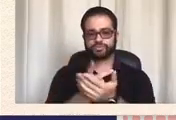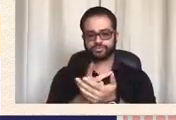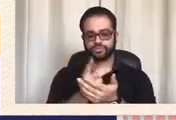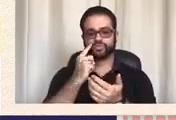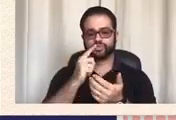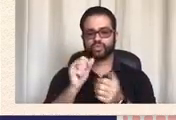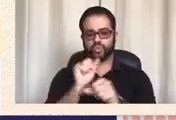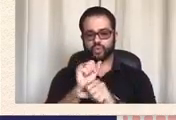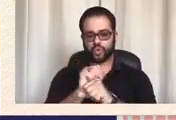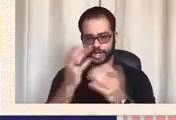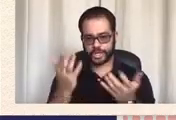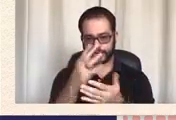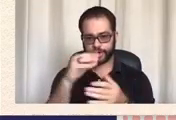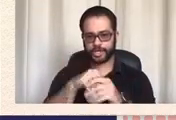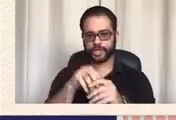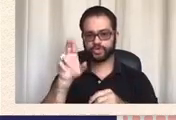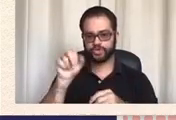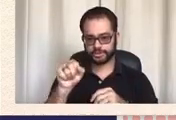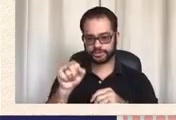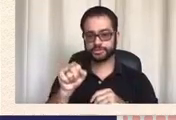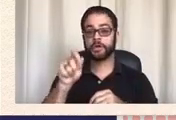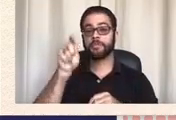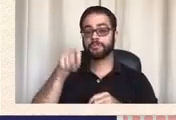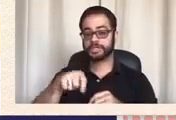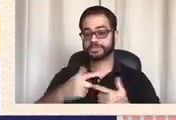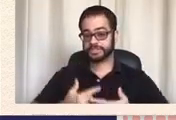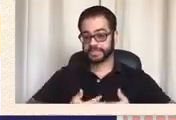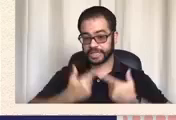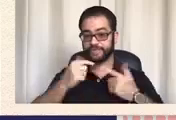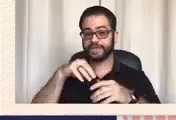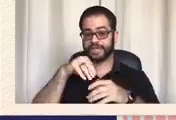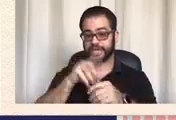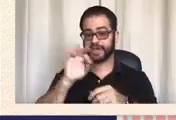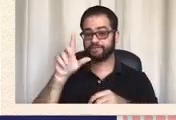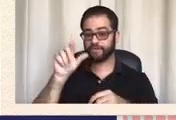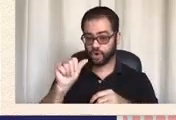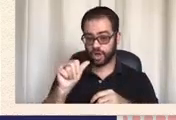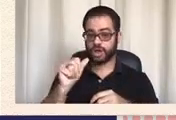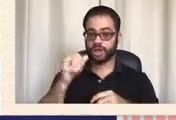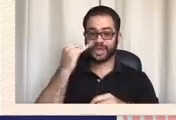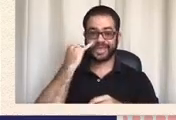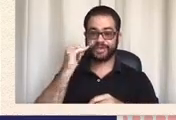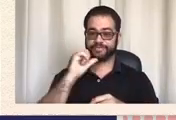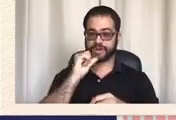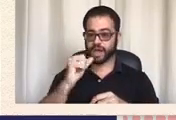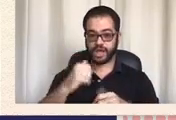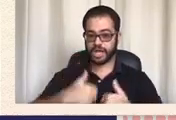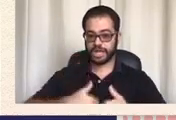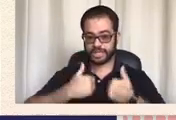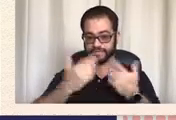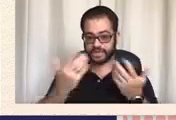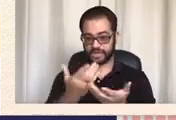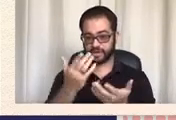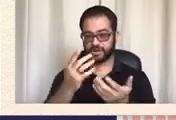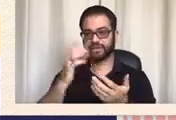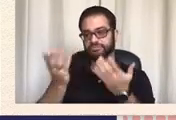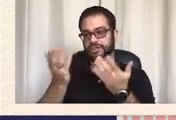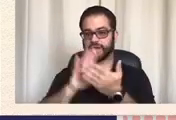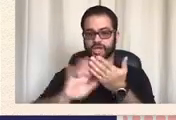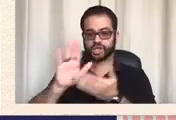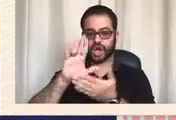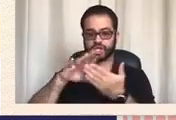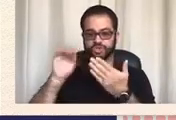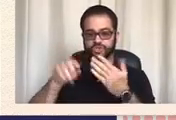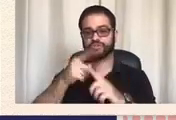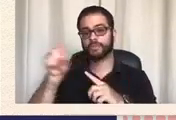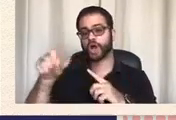in the state. If not a resident of the state, a college student from other states, and we have a presumption of